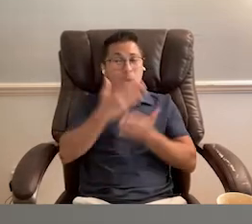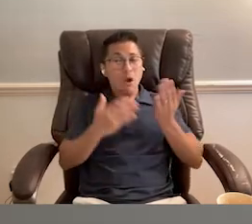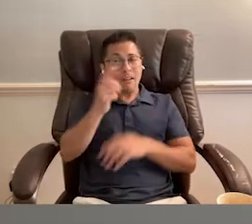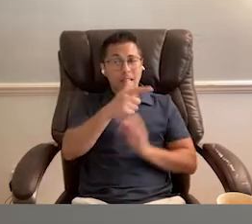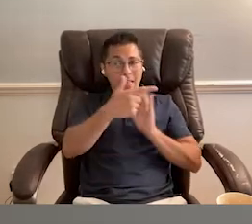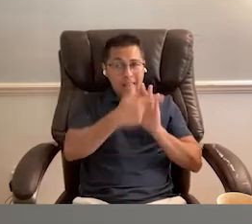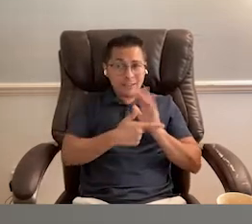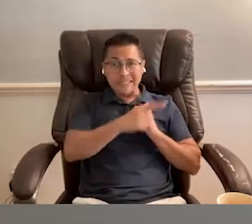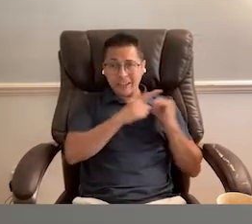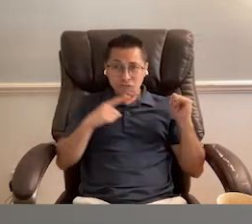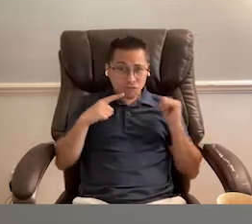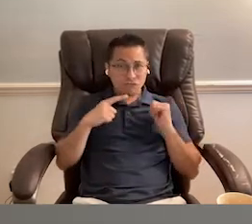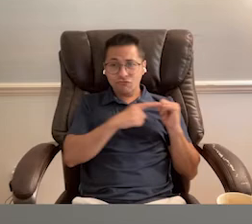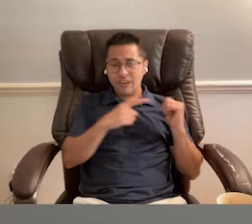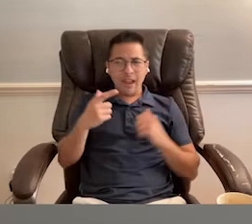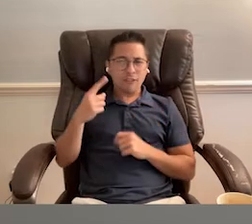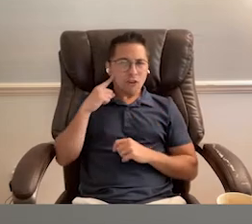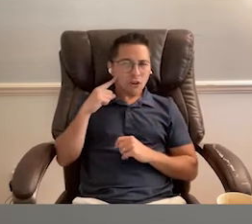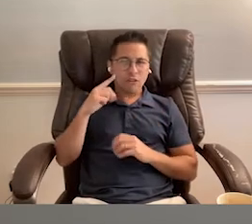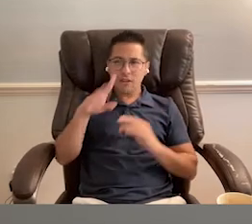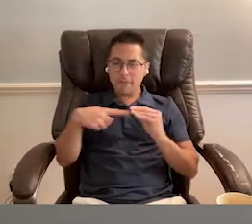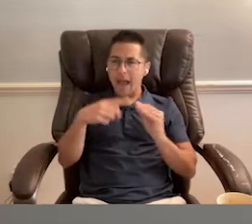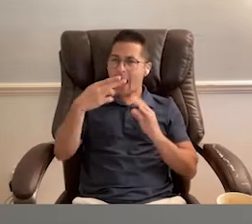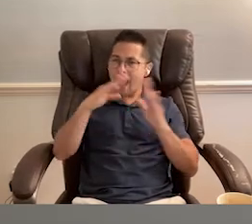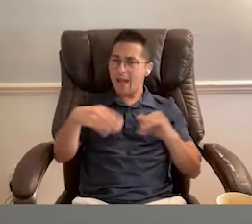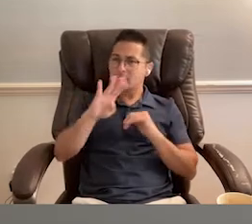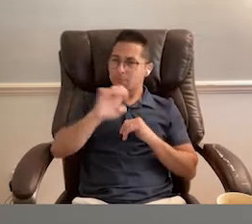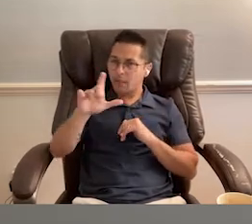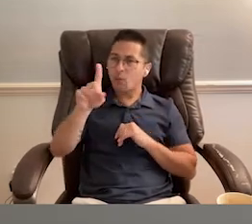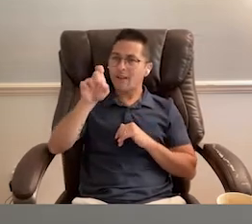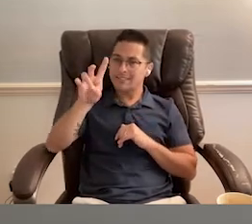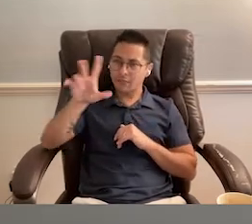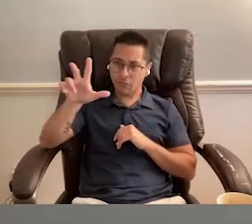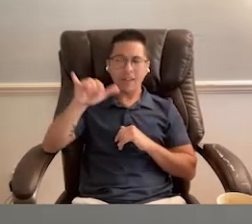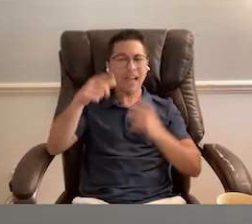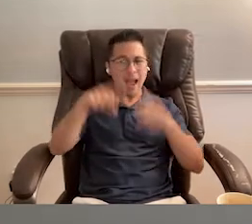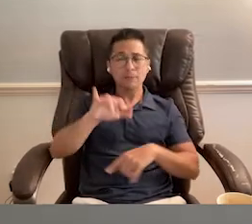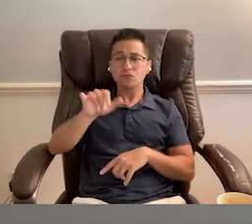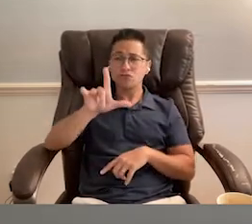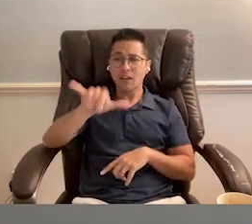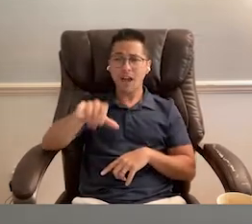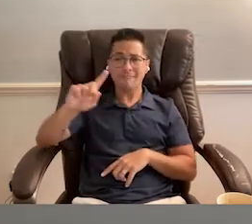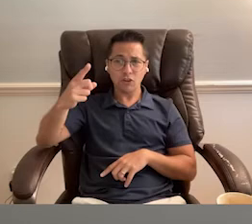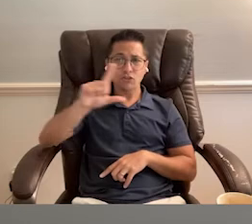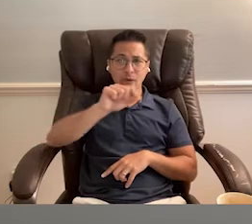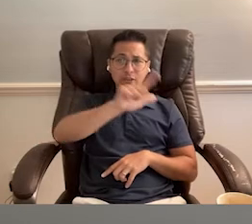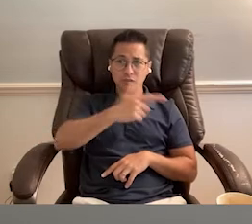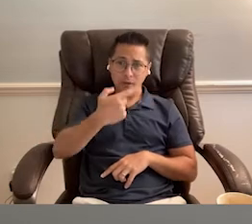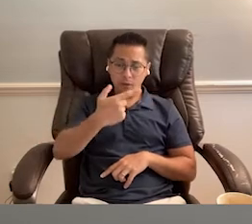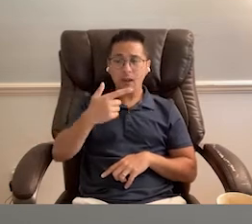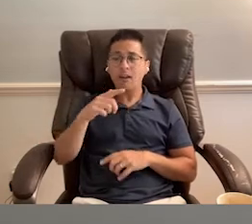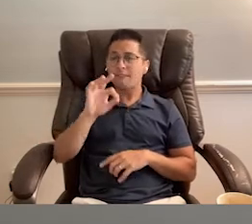legislation I talked about, I don't know if you heard me talk about House Bill 173, which took effect July 1, 2021, which became